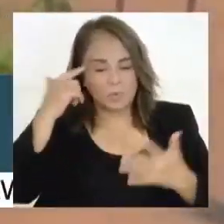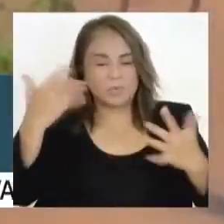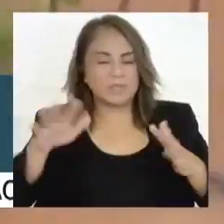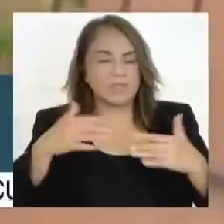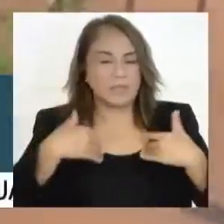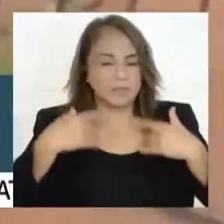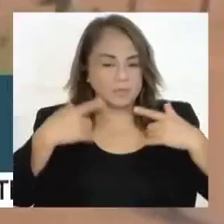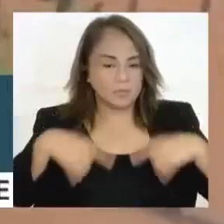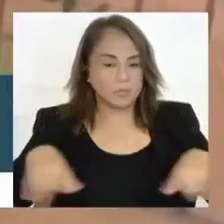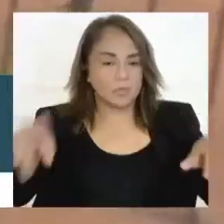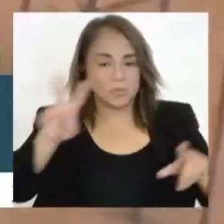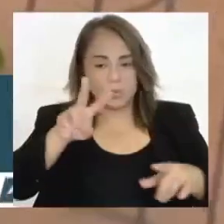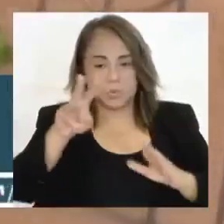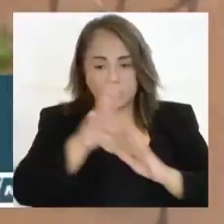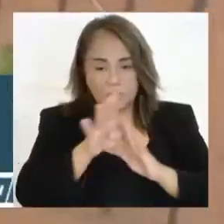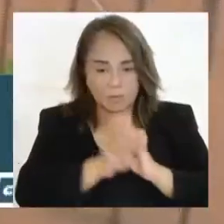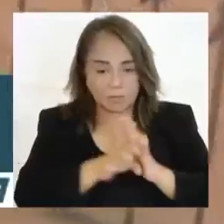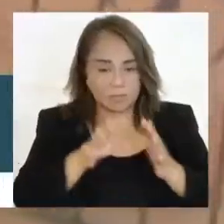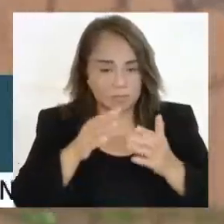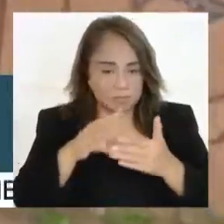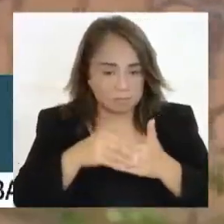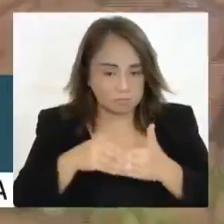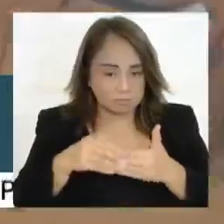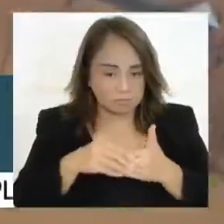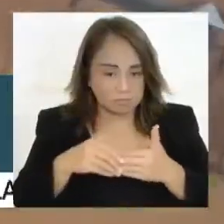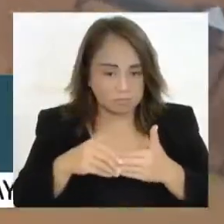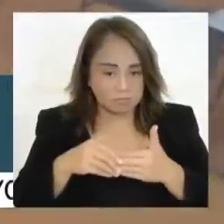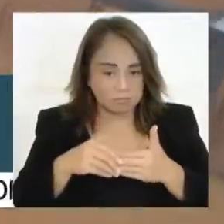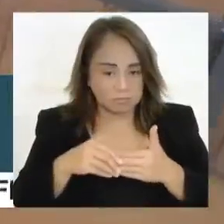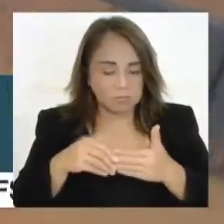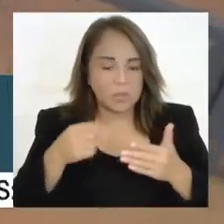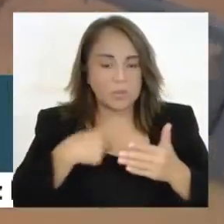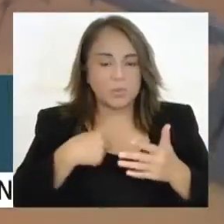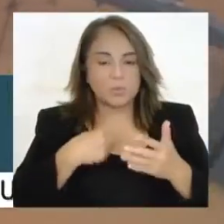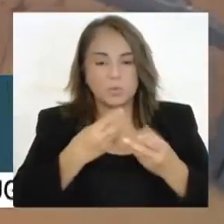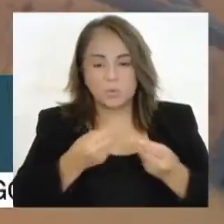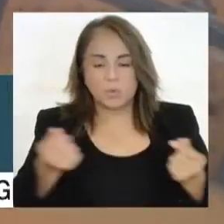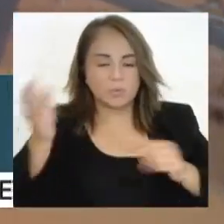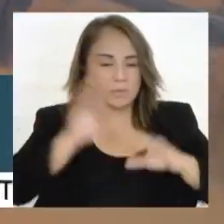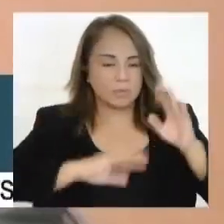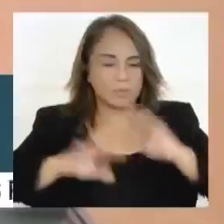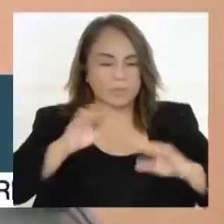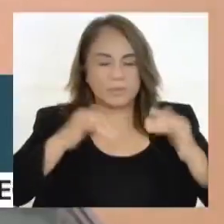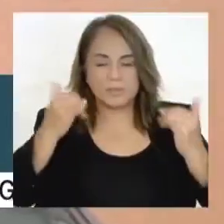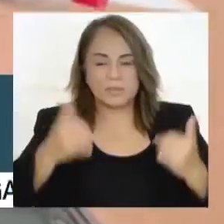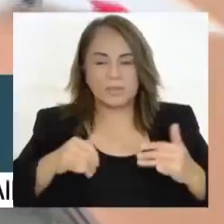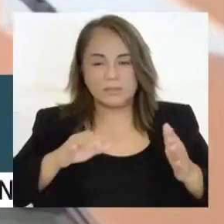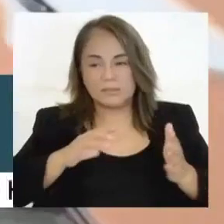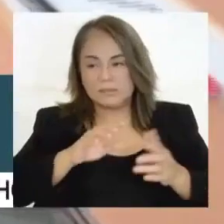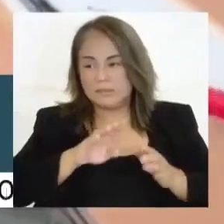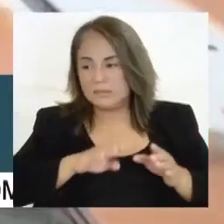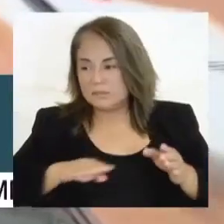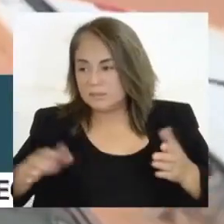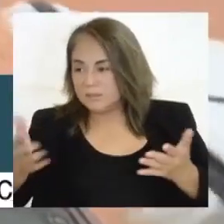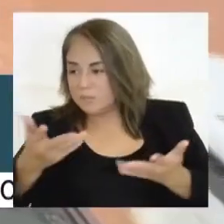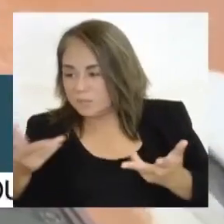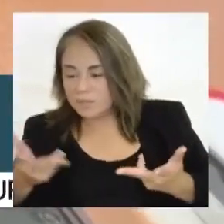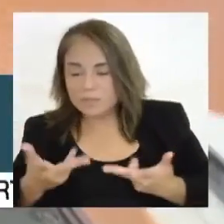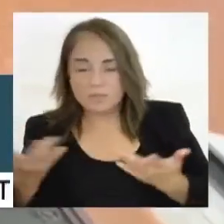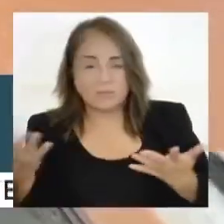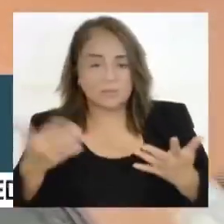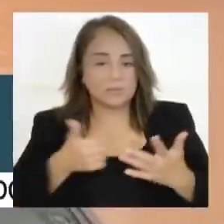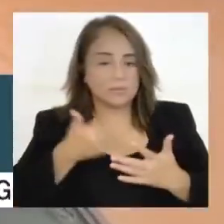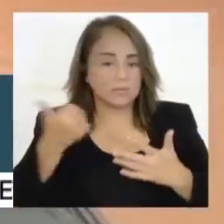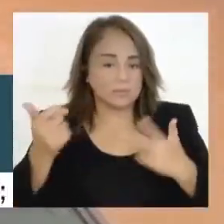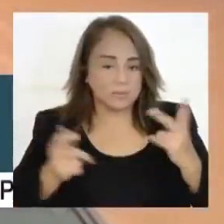than $2 billion in emergency spending to deal with a crisis that has now displaced over 500,000 people.